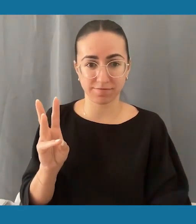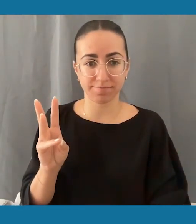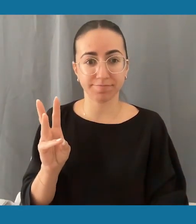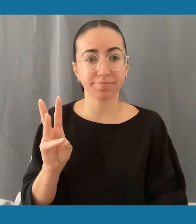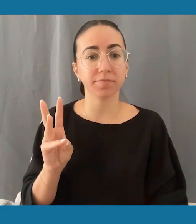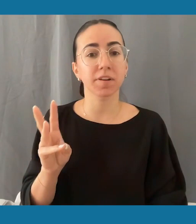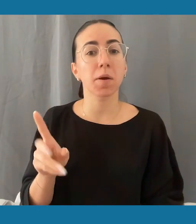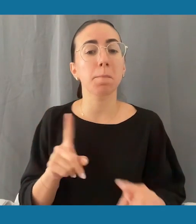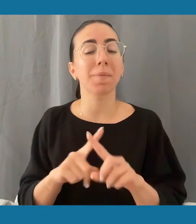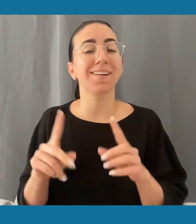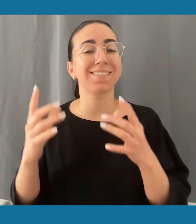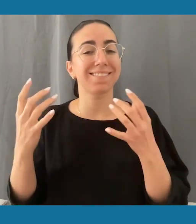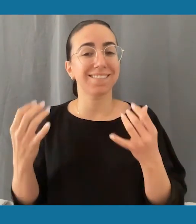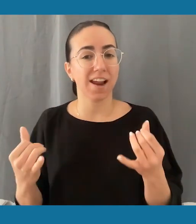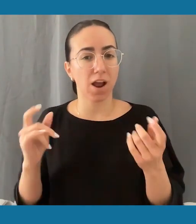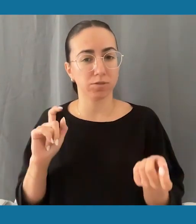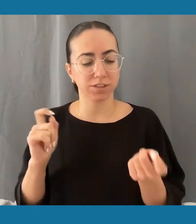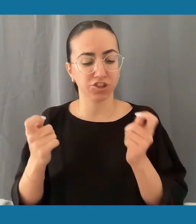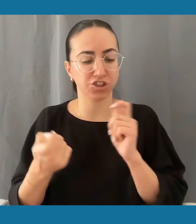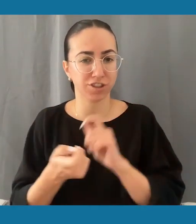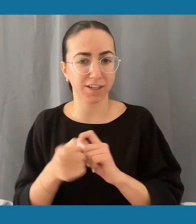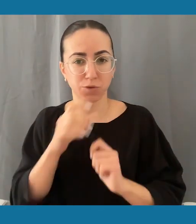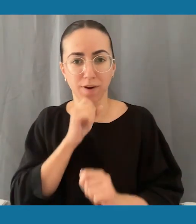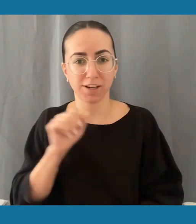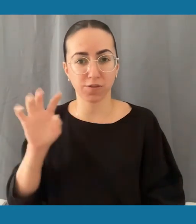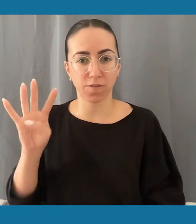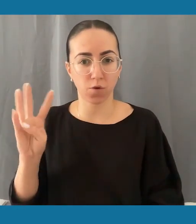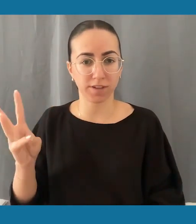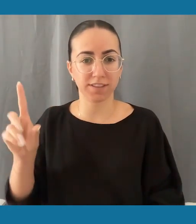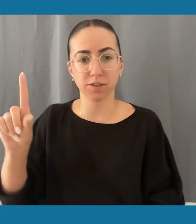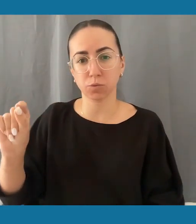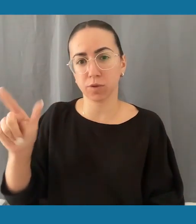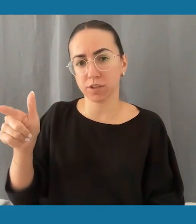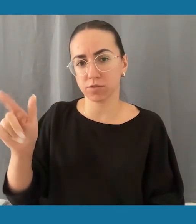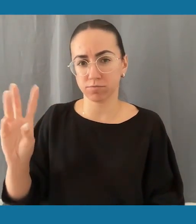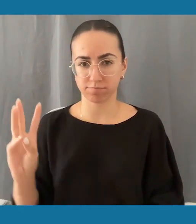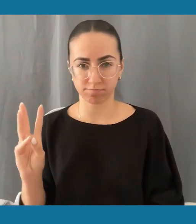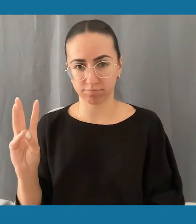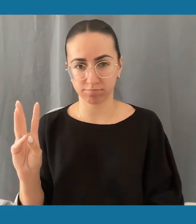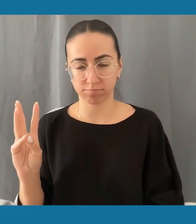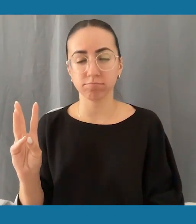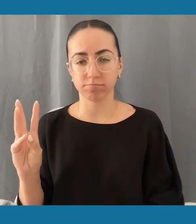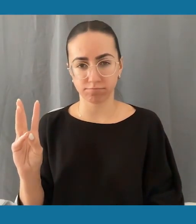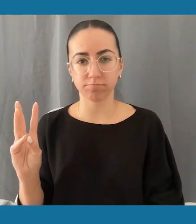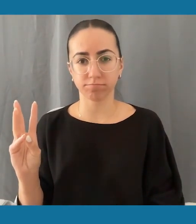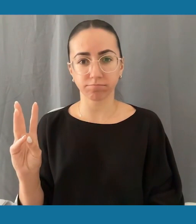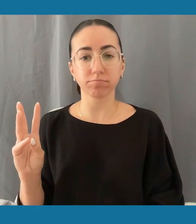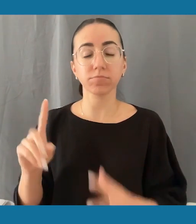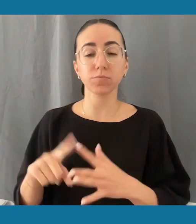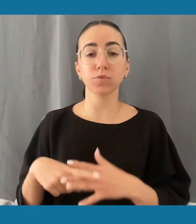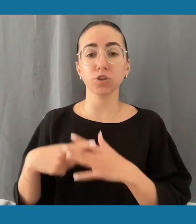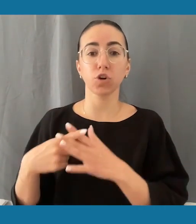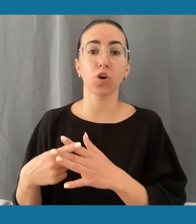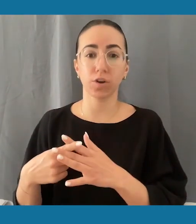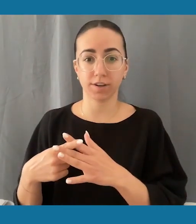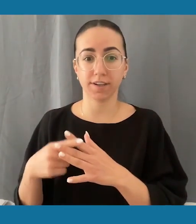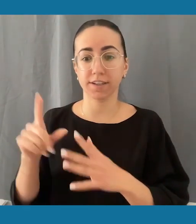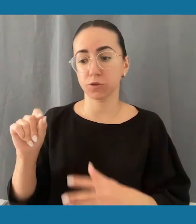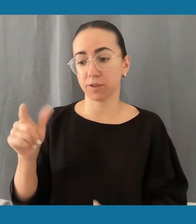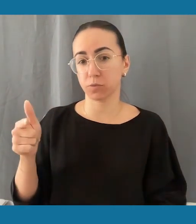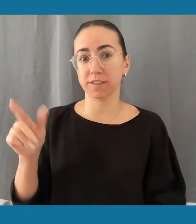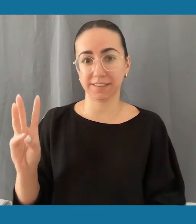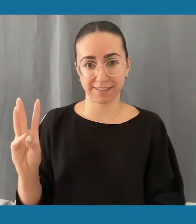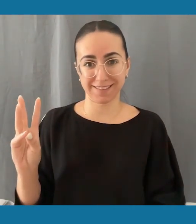to age 46 in 2026. So starting in 2026, as